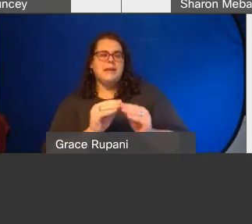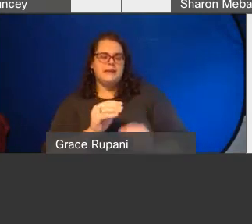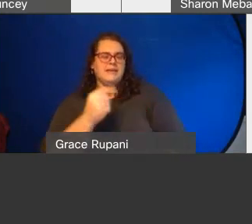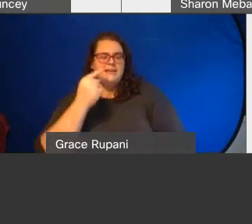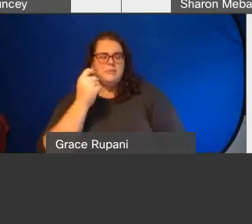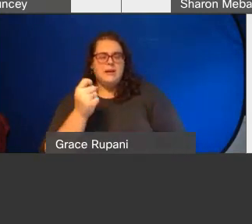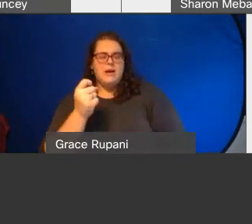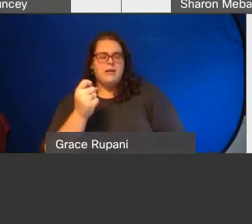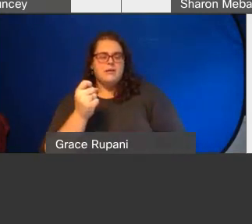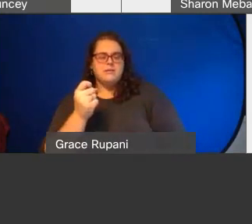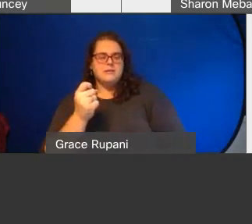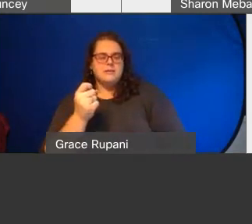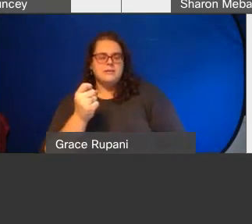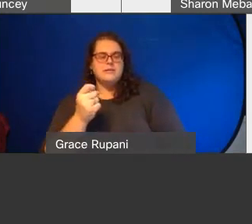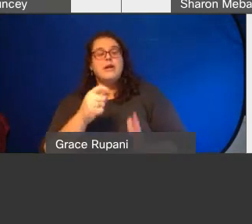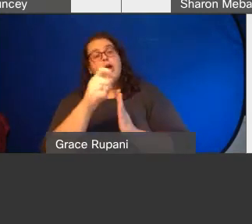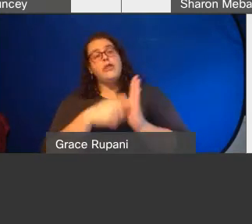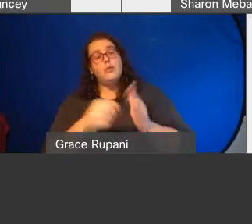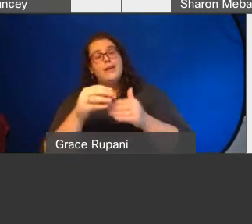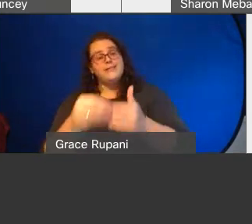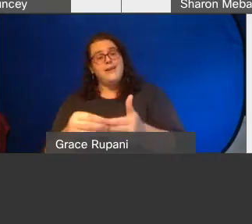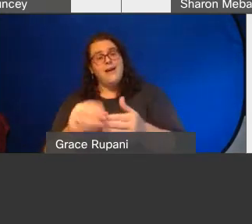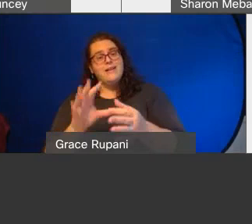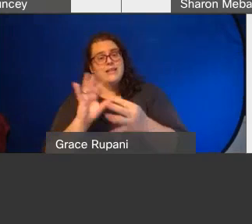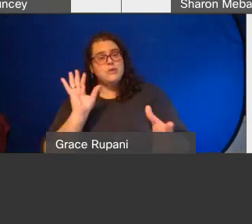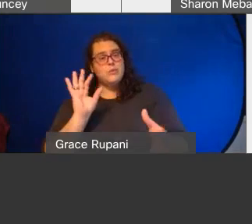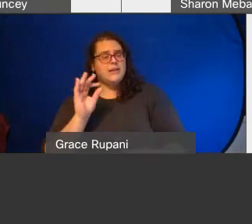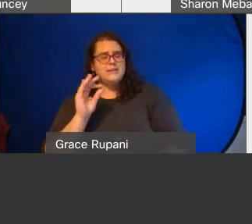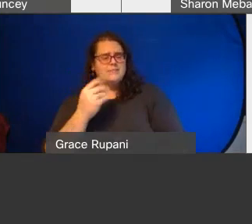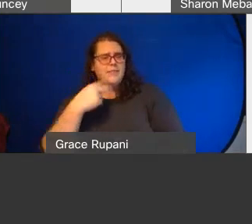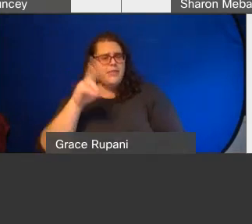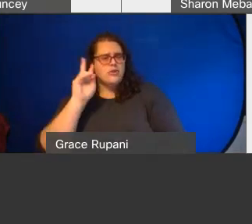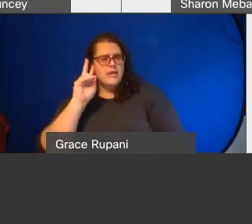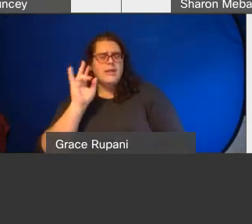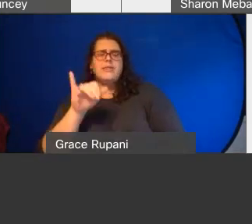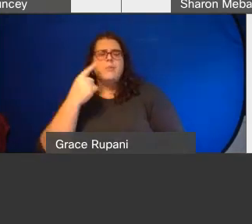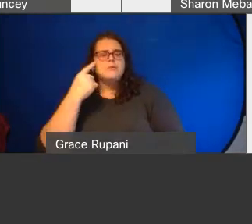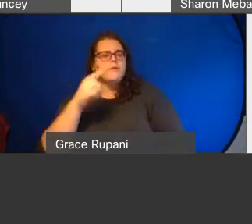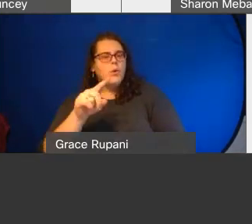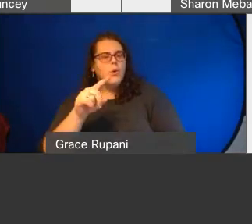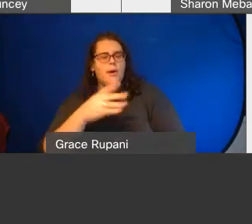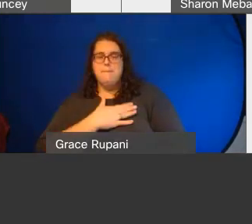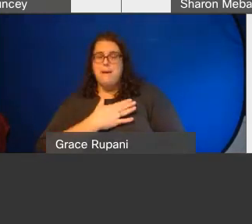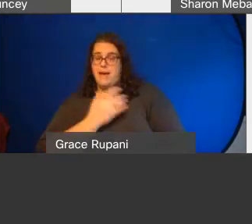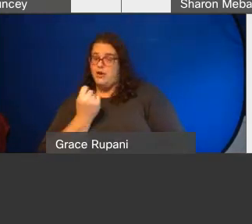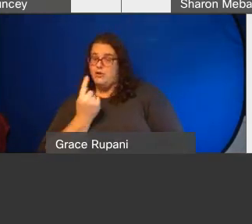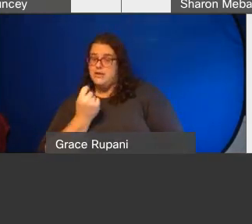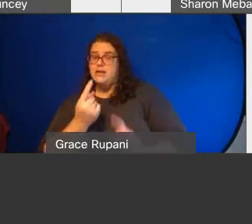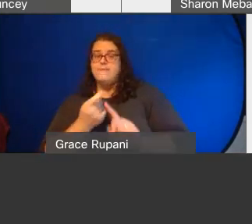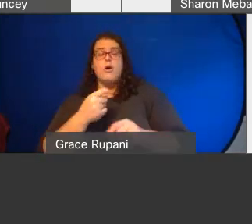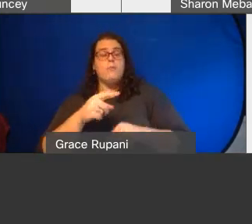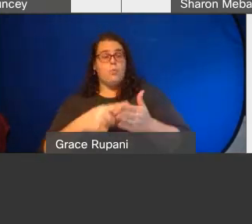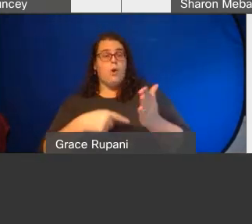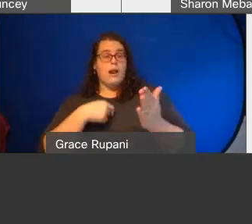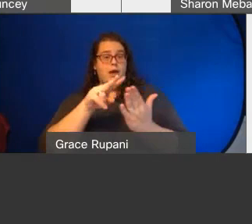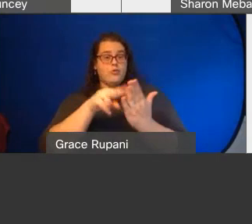because the written guidance that was issued the other day was from what I read was